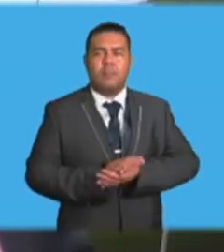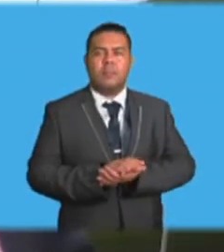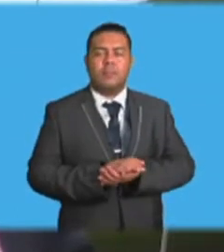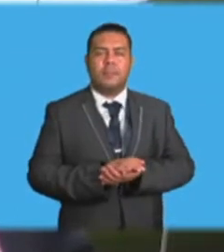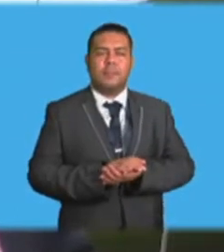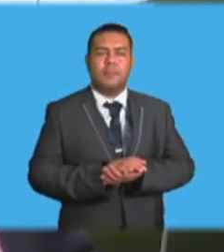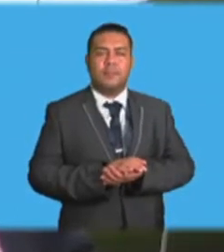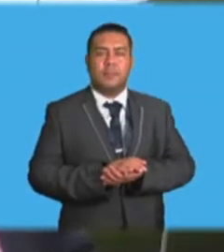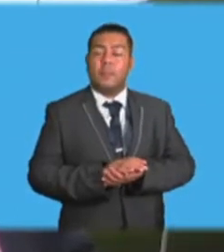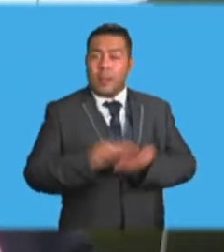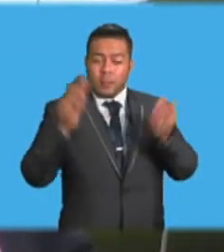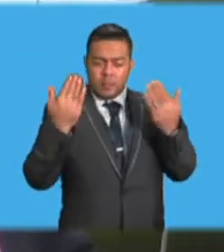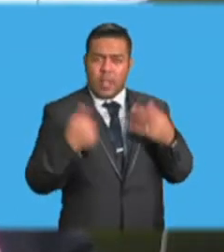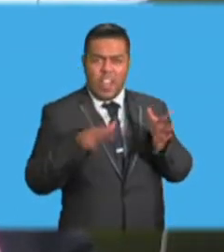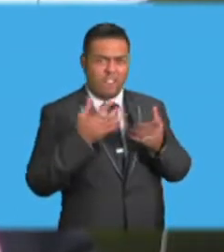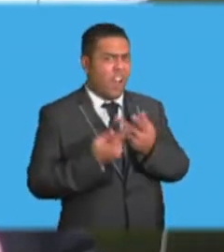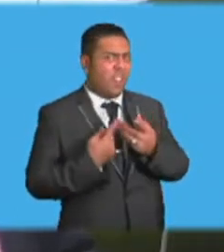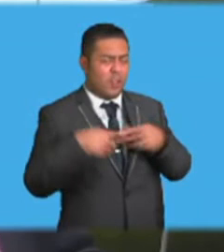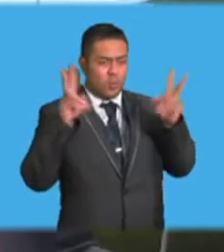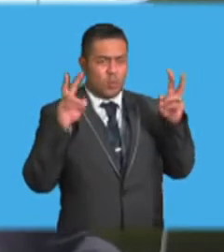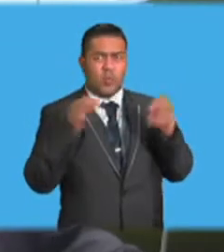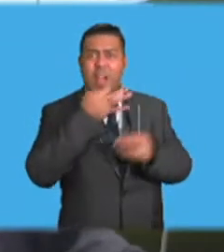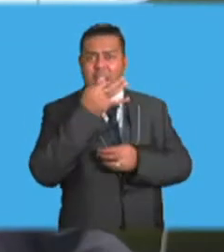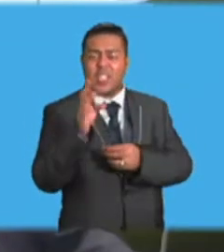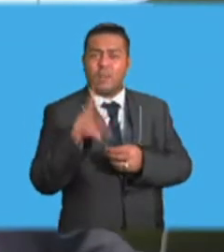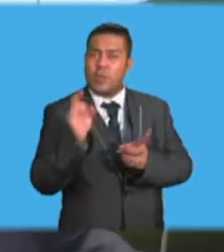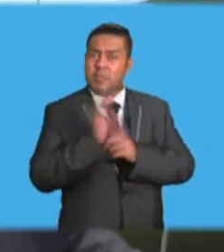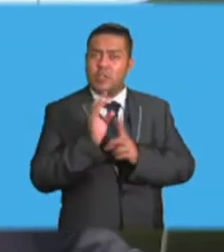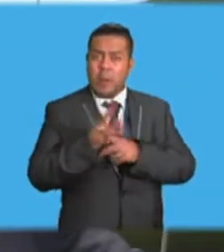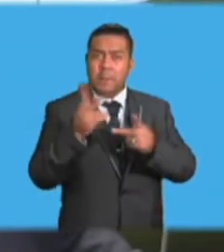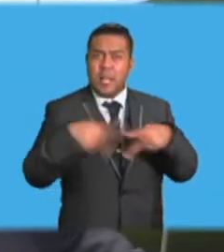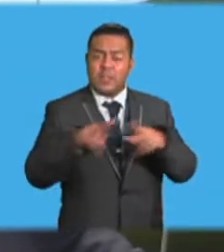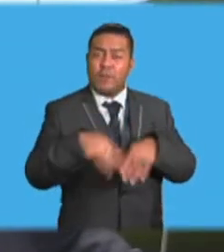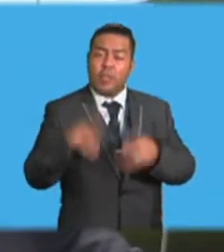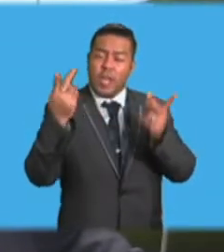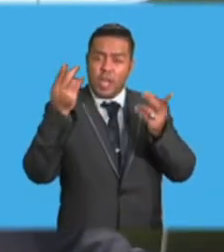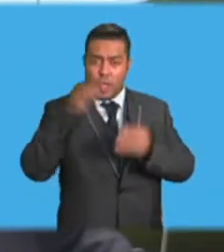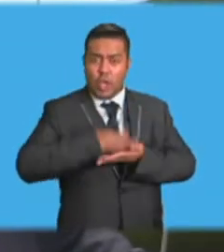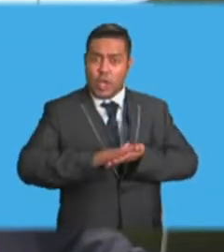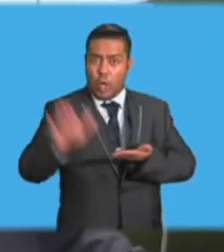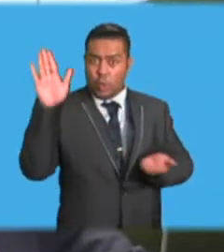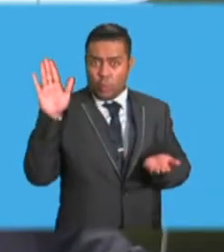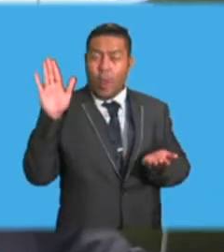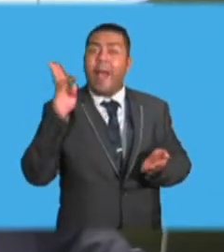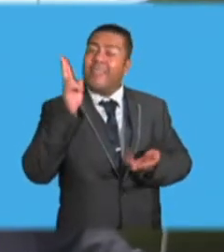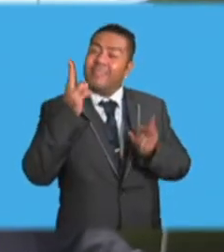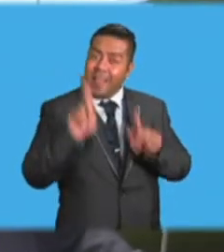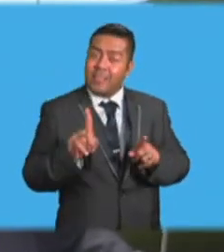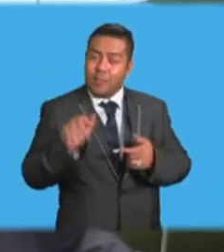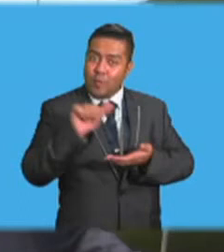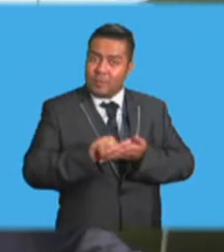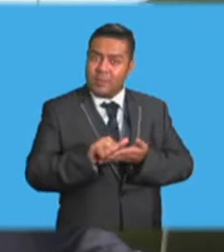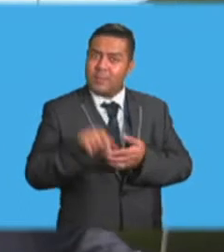a couple other quotes. "After asking for special sites for Hindu death rites is not unreasonable. The public